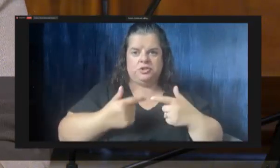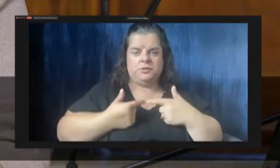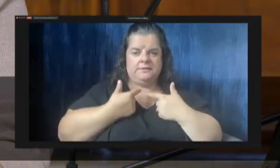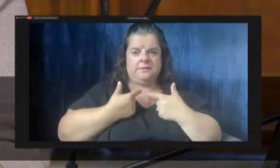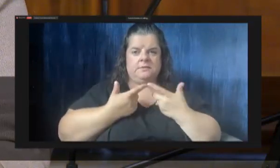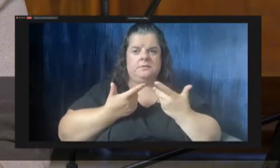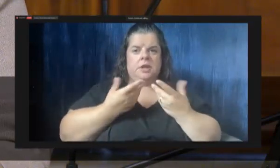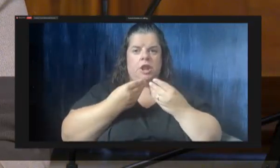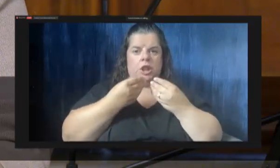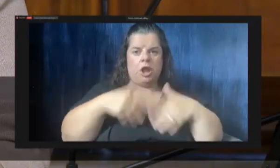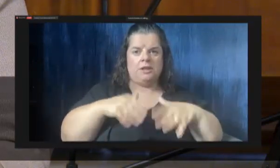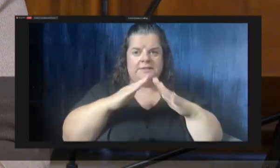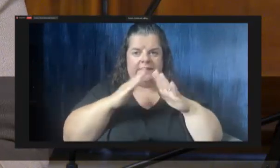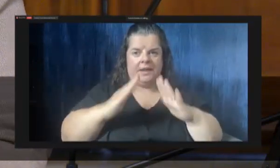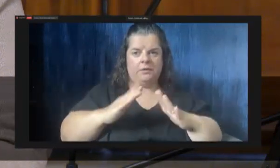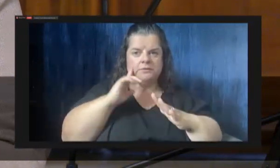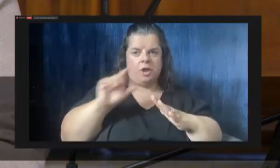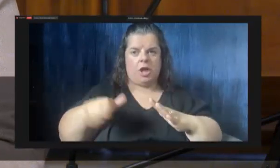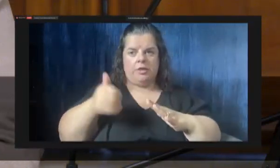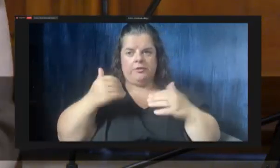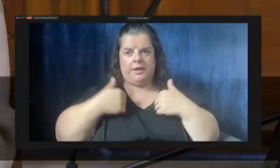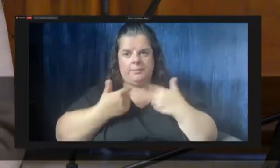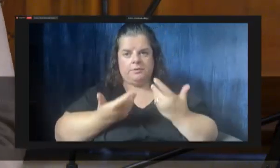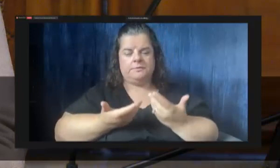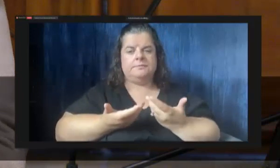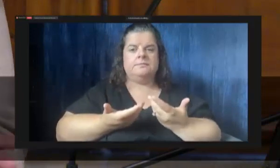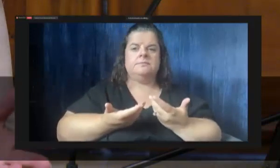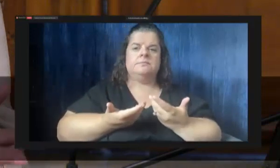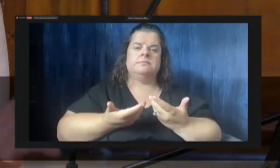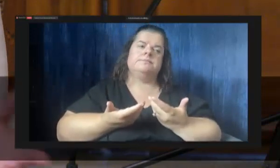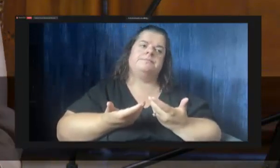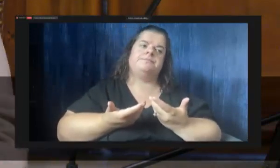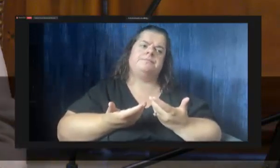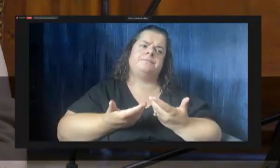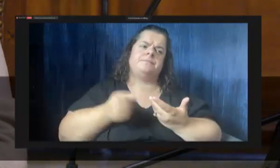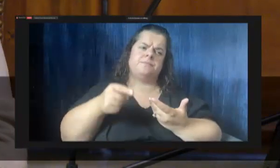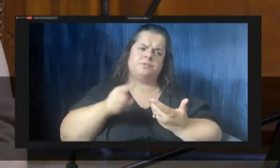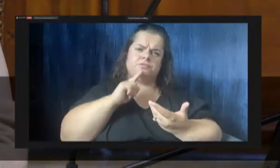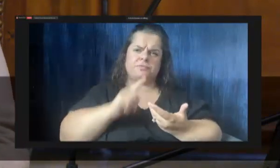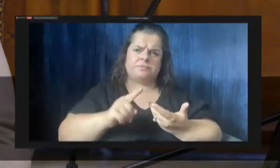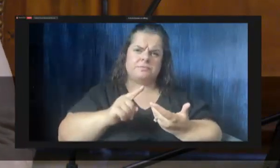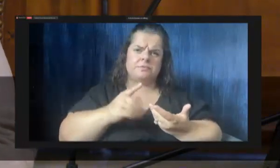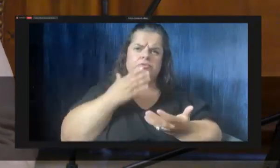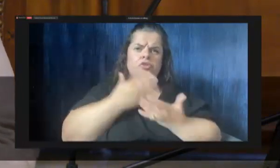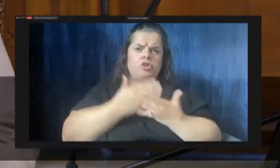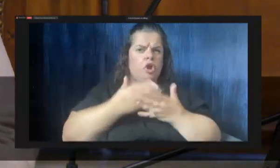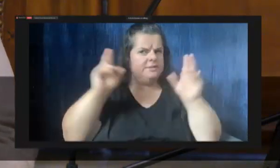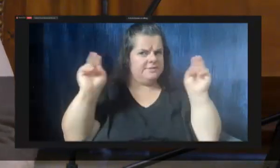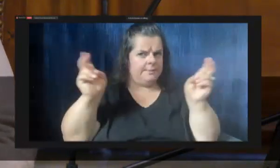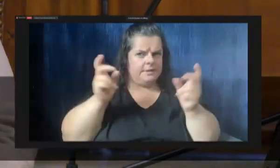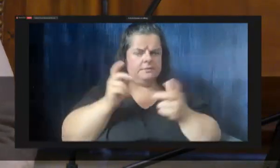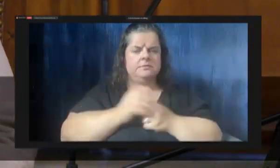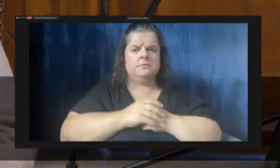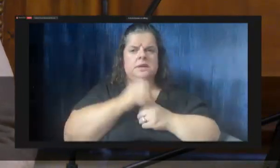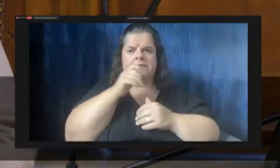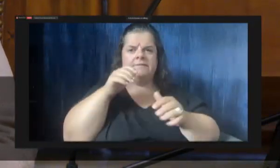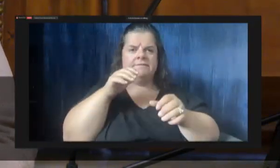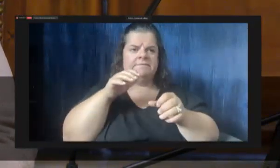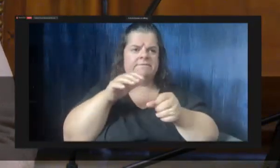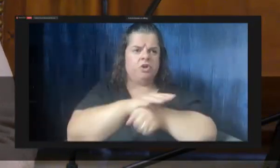loss of habitat for other animal species. So there's just, this is like a really, it's a really big topic. It's a really big topic that we haven't fully fleshed out. So